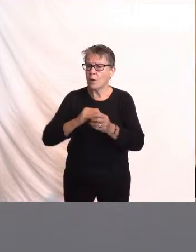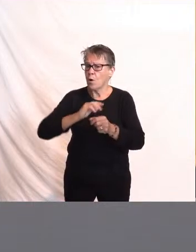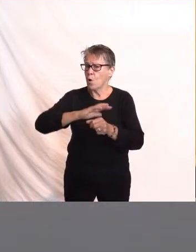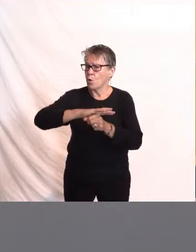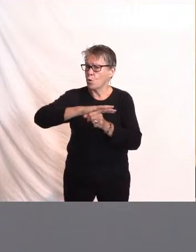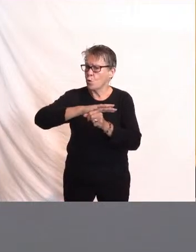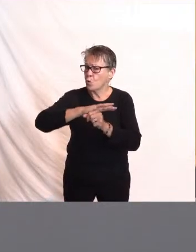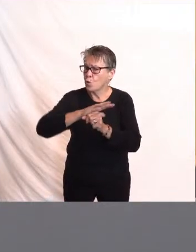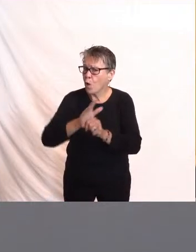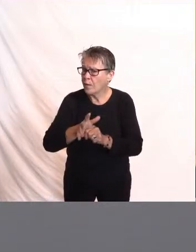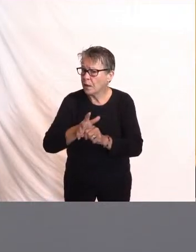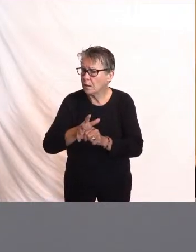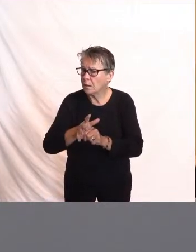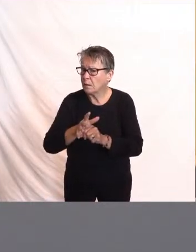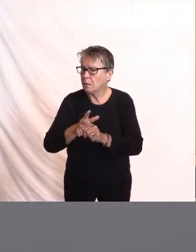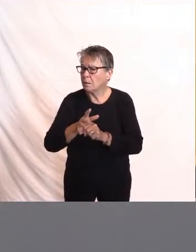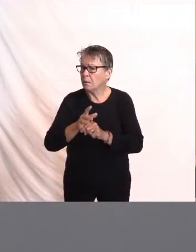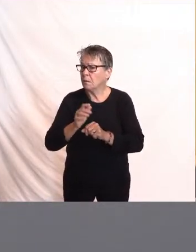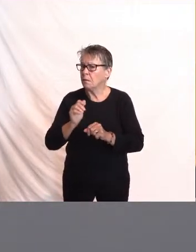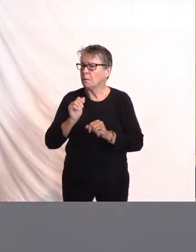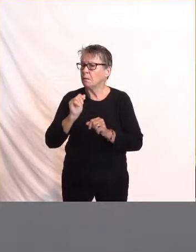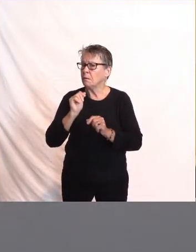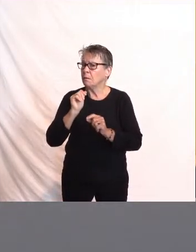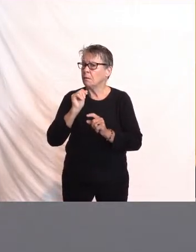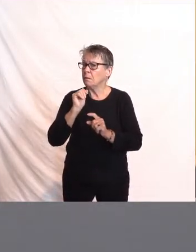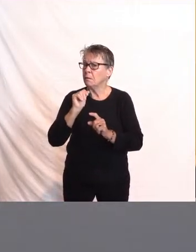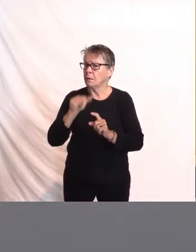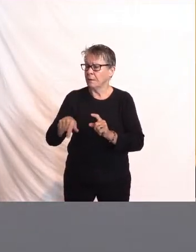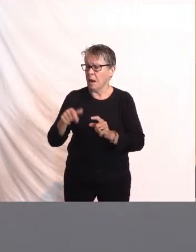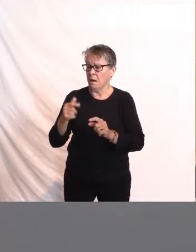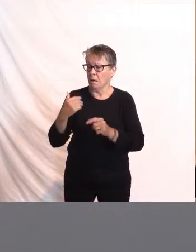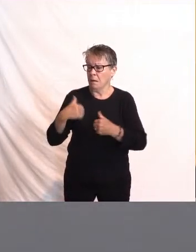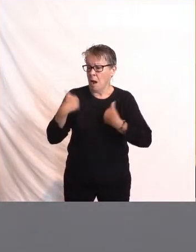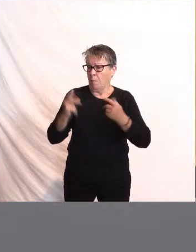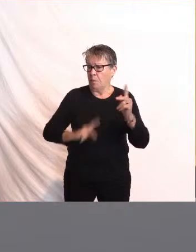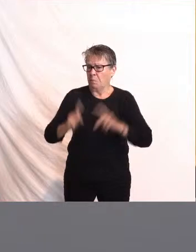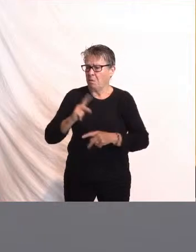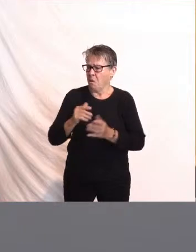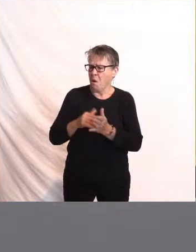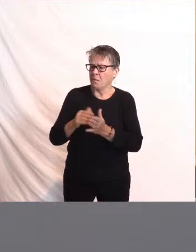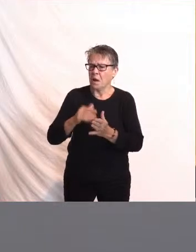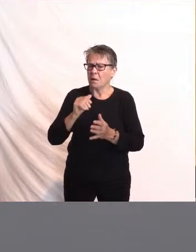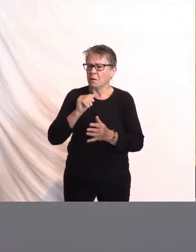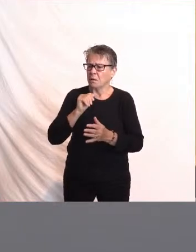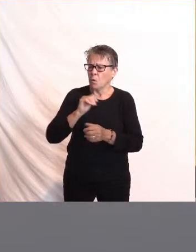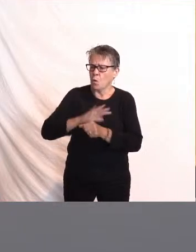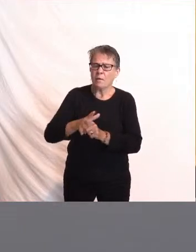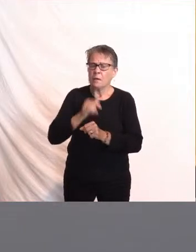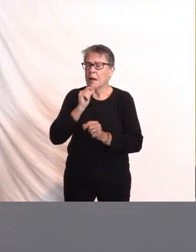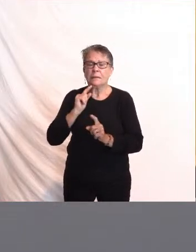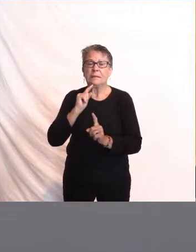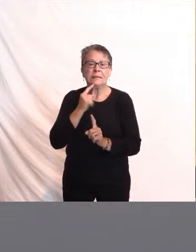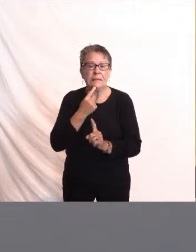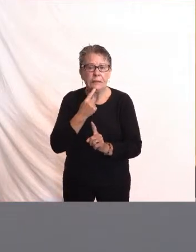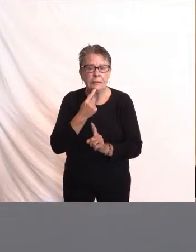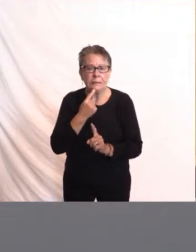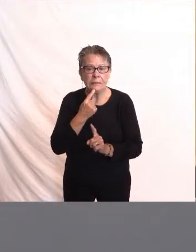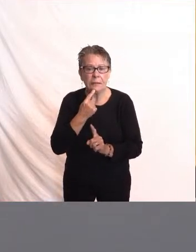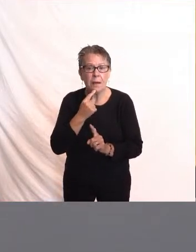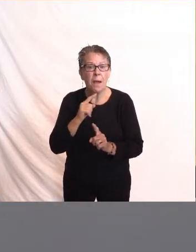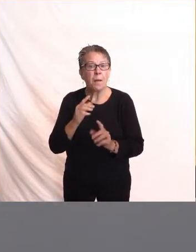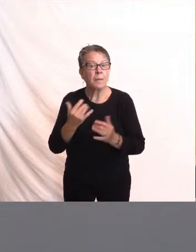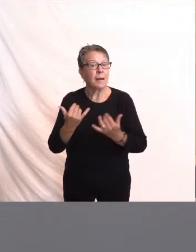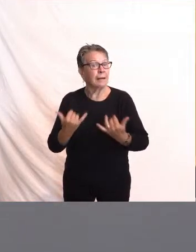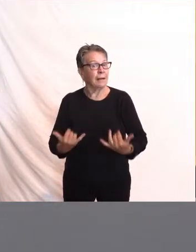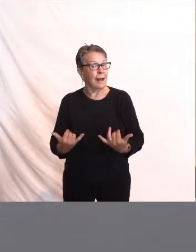that the risk to them is certainly much greater than the risk from the vaccine. And I know how to read the studies that talk about that sort of thing, and I'm very